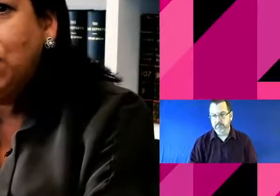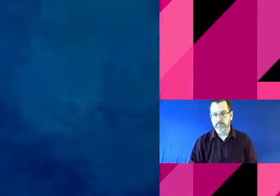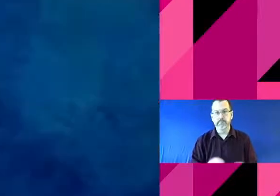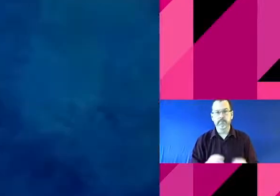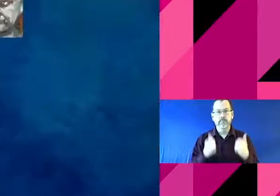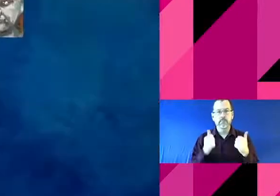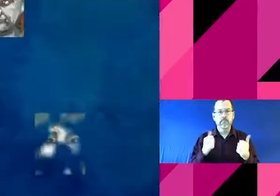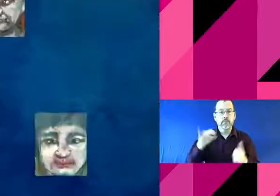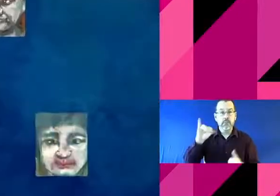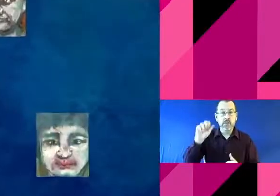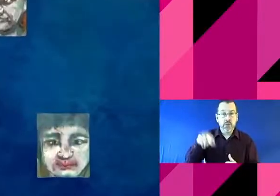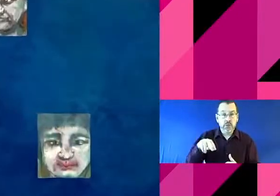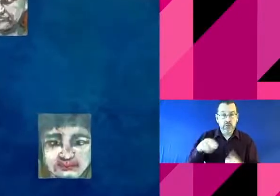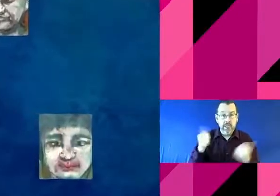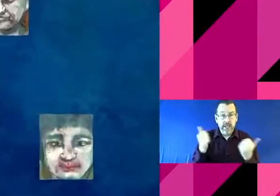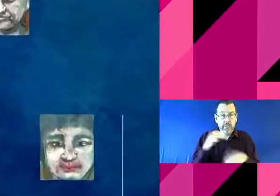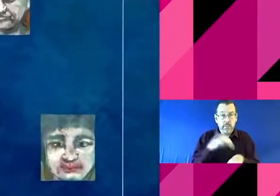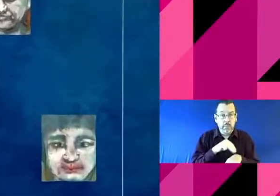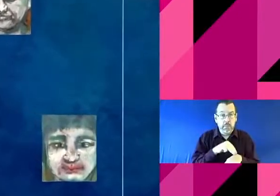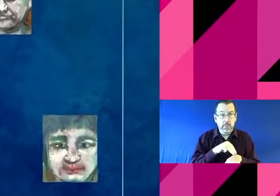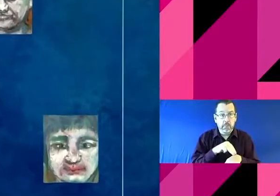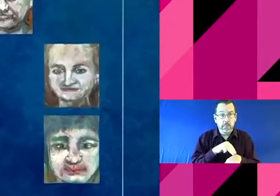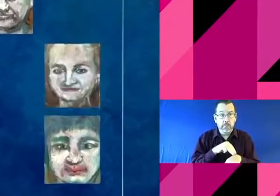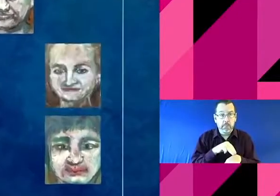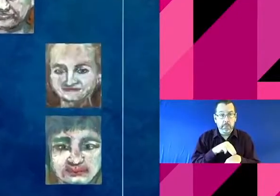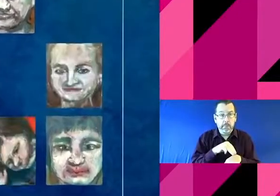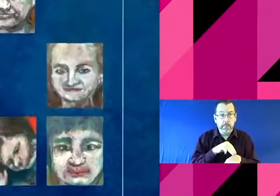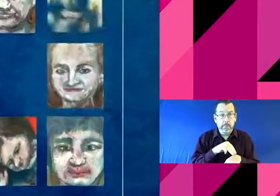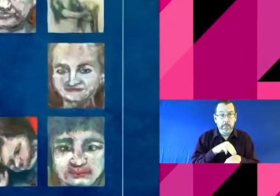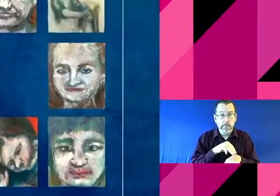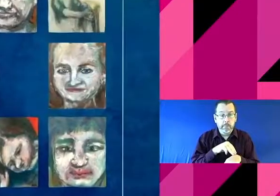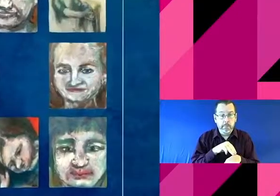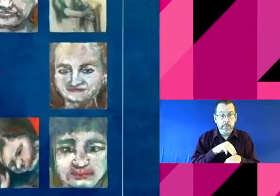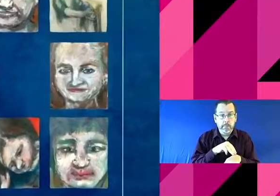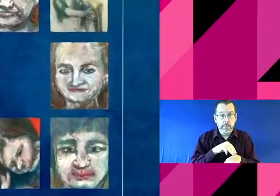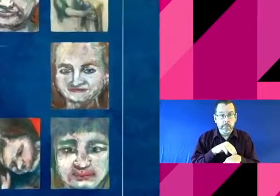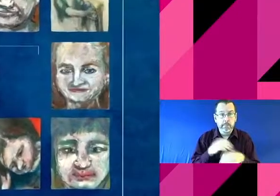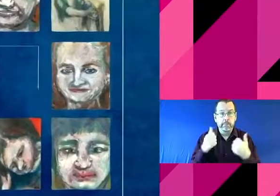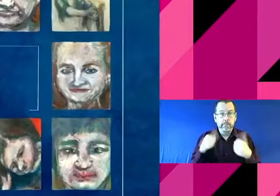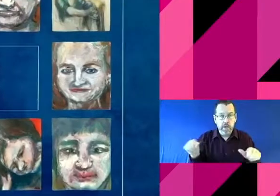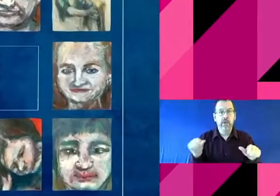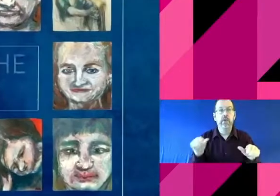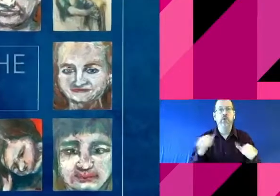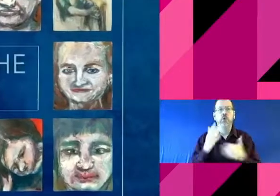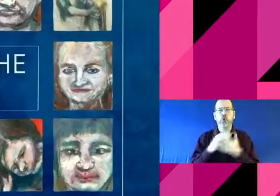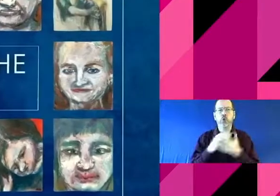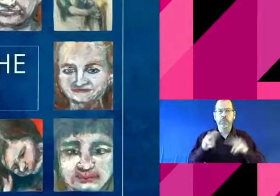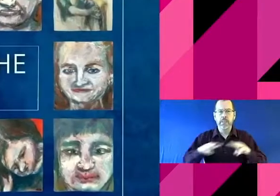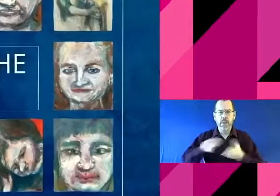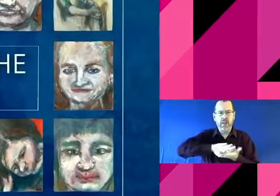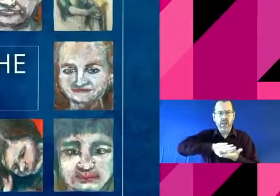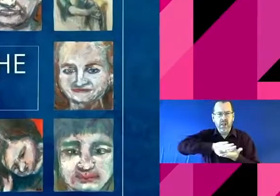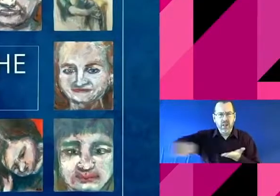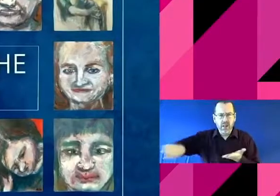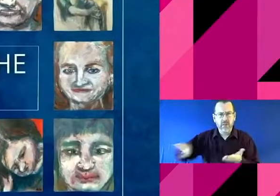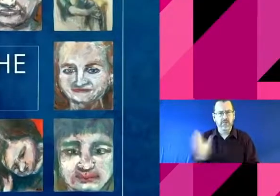have a voice, to ensure that no one is disenfranchised from our legal system.